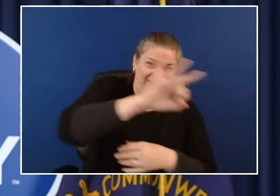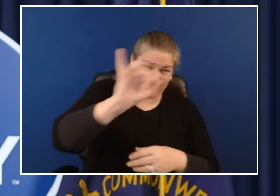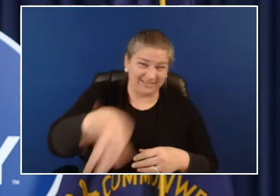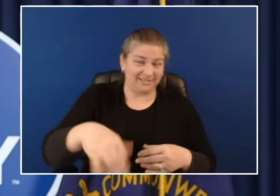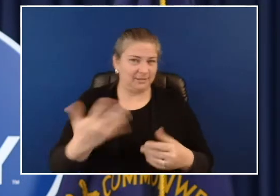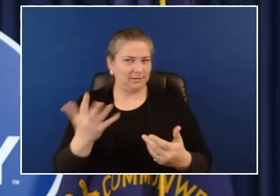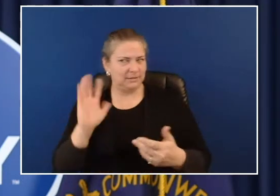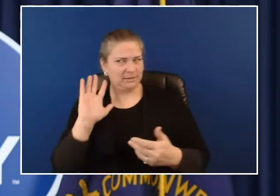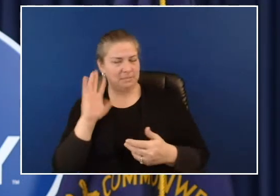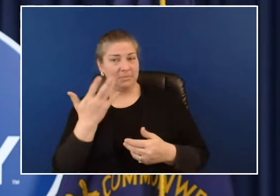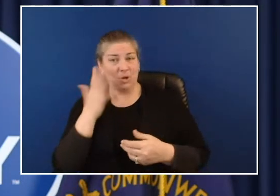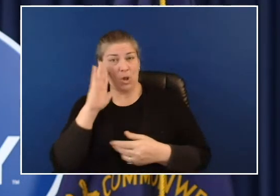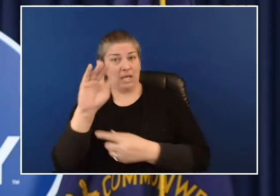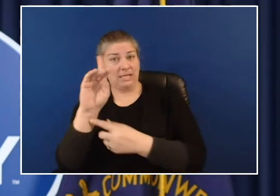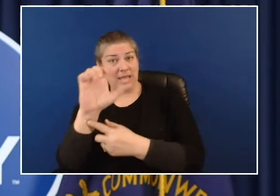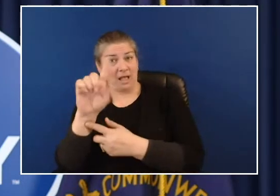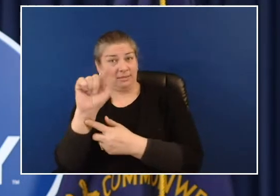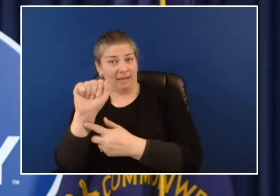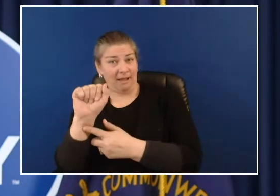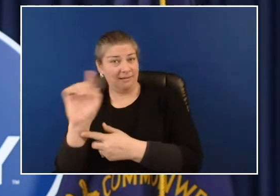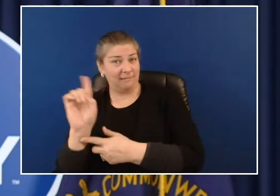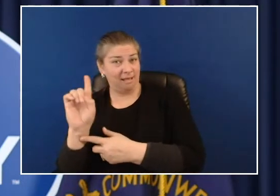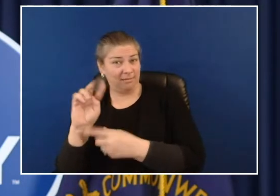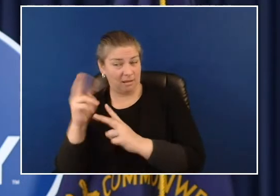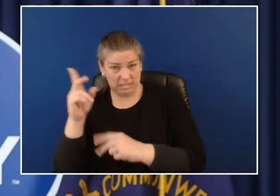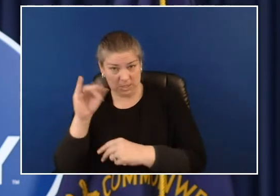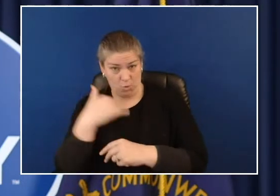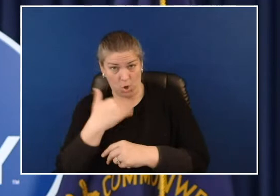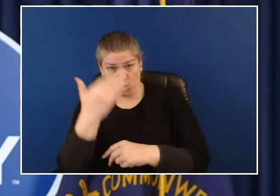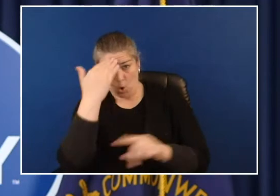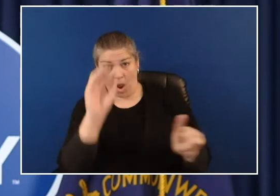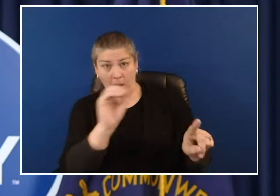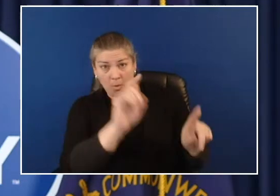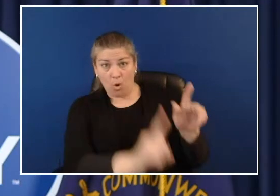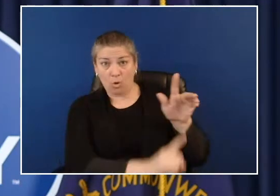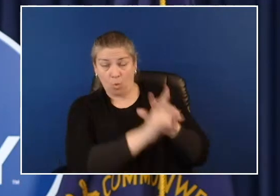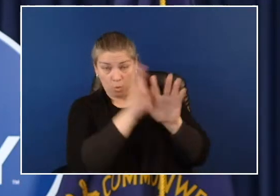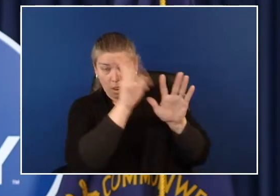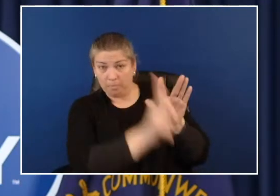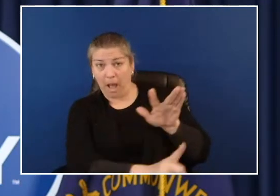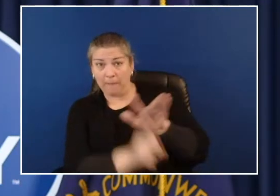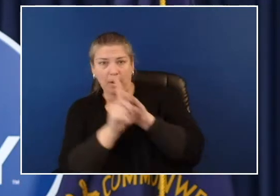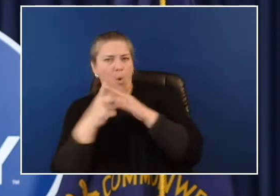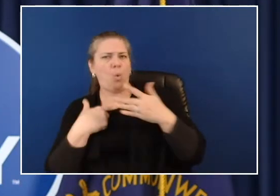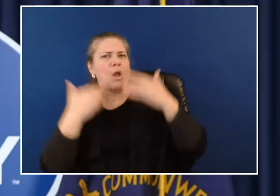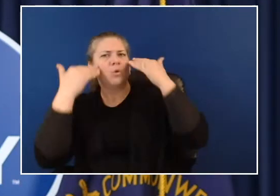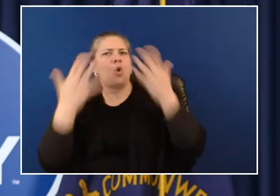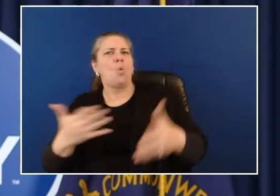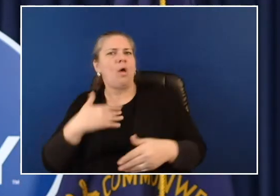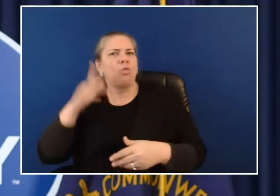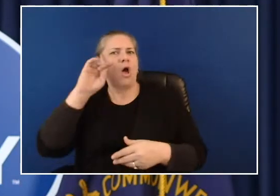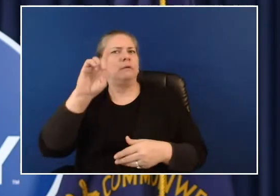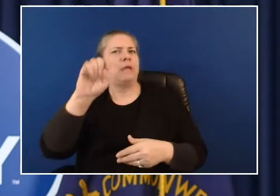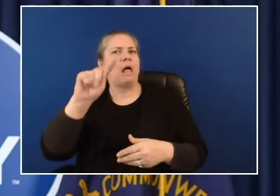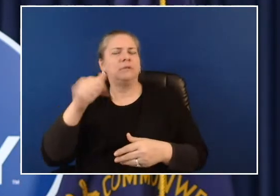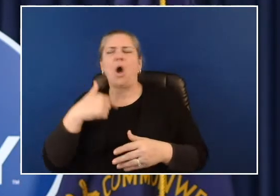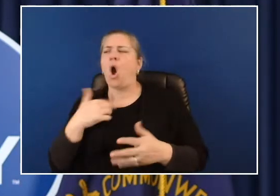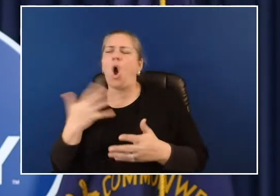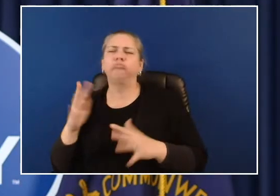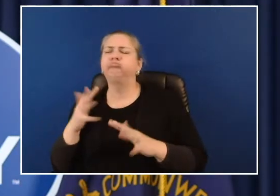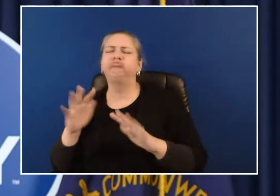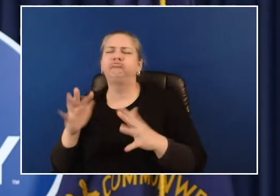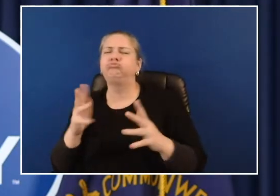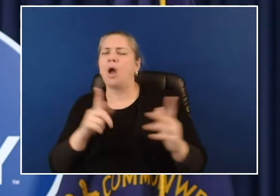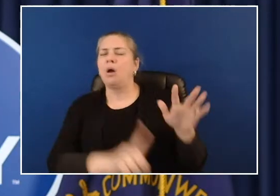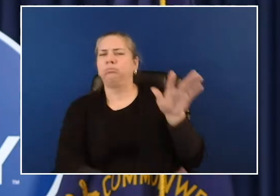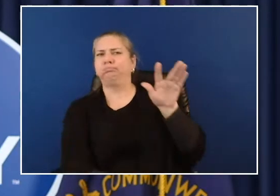of us necessarily knew Omicron was going to come and spike the way it did, in the most severe way we have seen during the